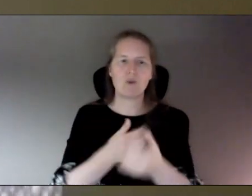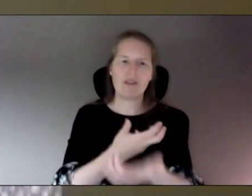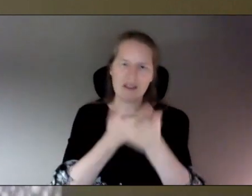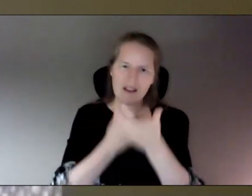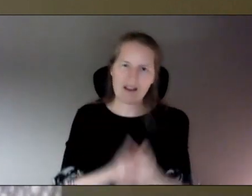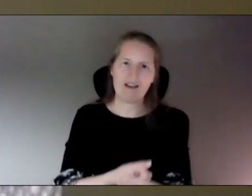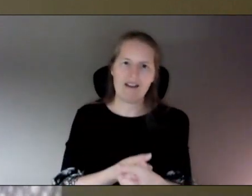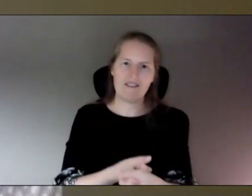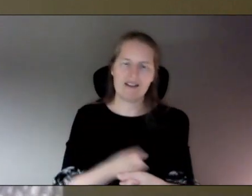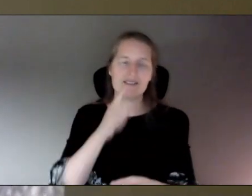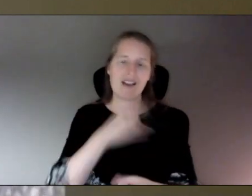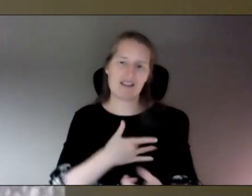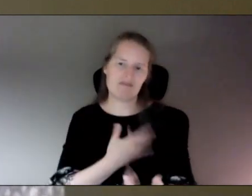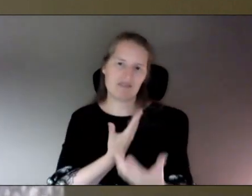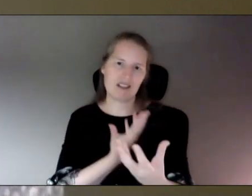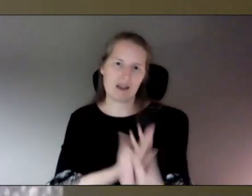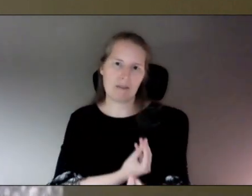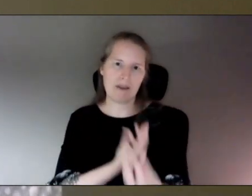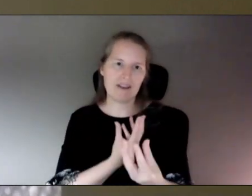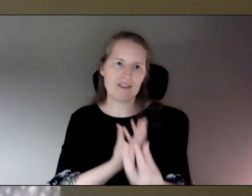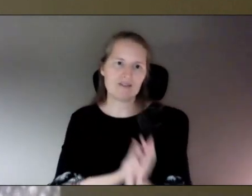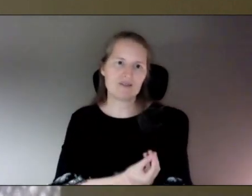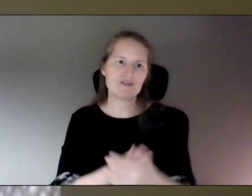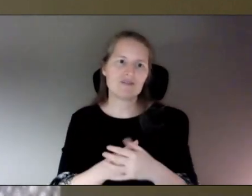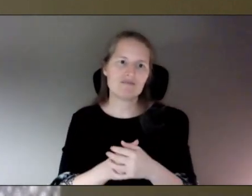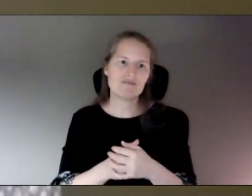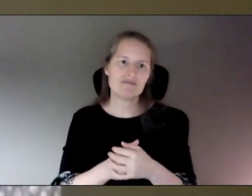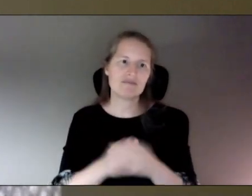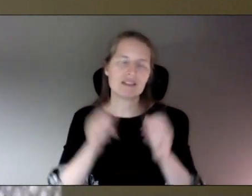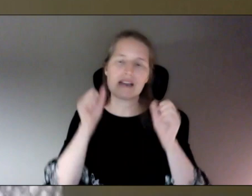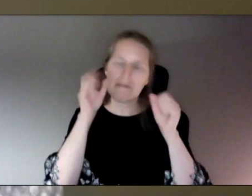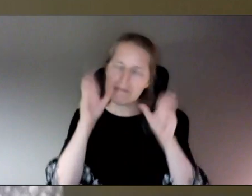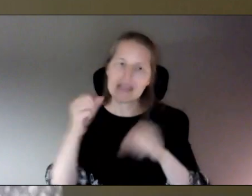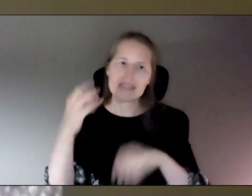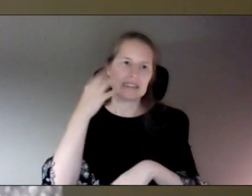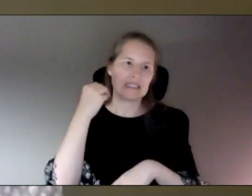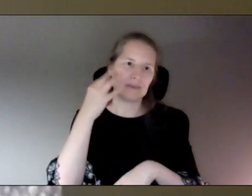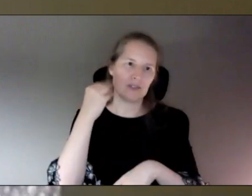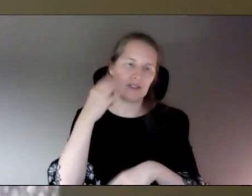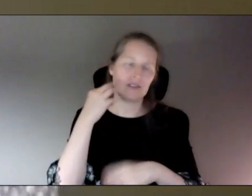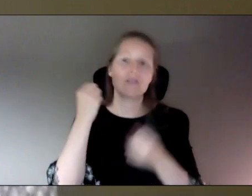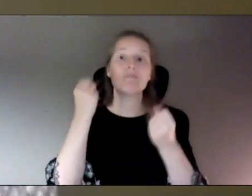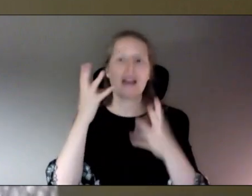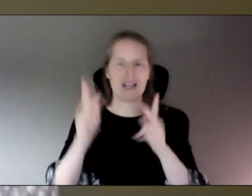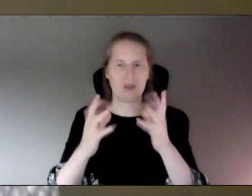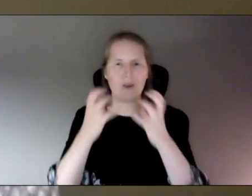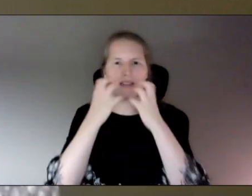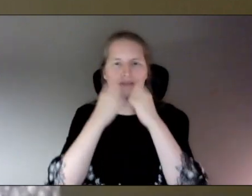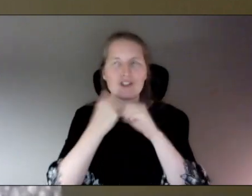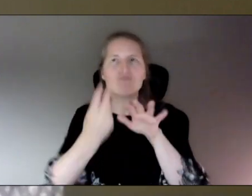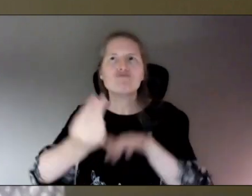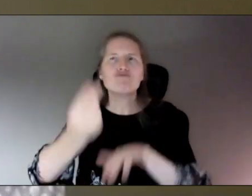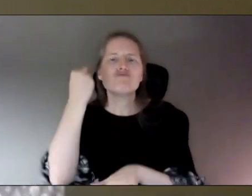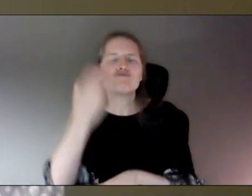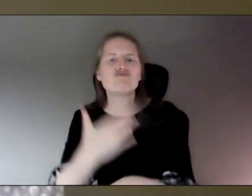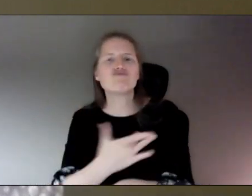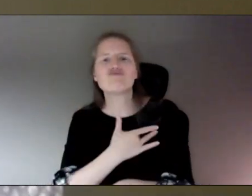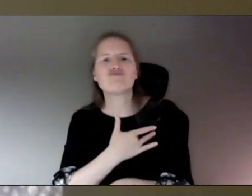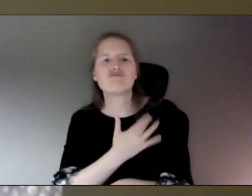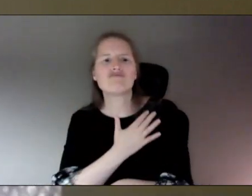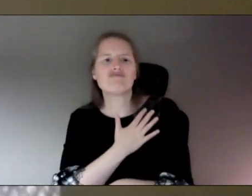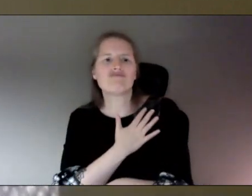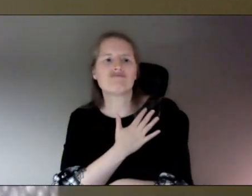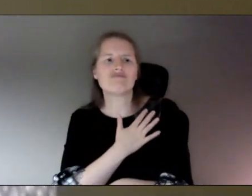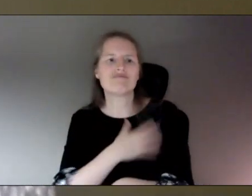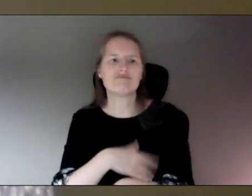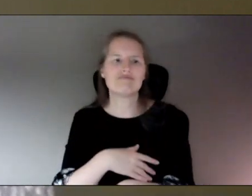and compassion that led to an amazing experience that so many will cherish for years to come,